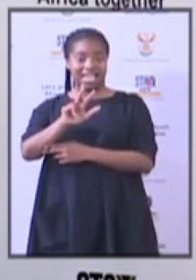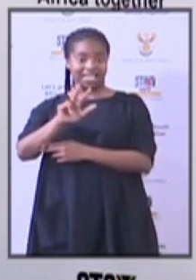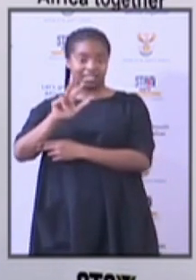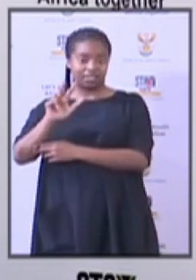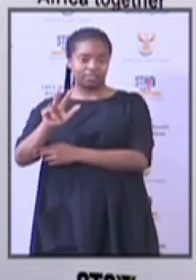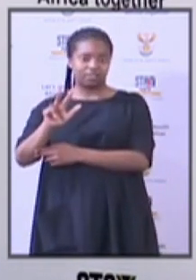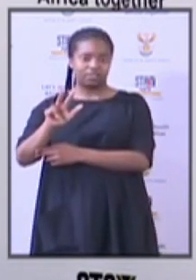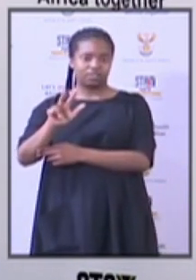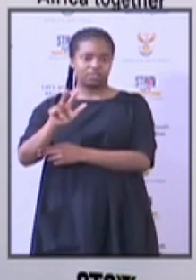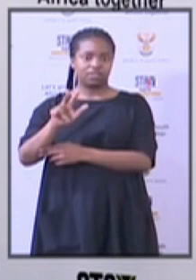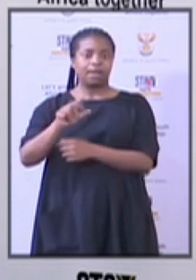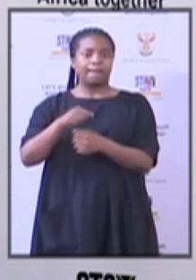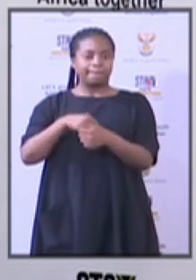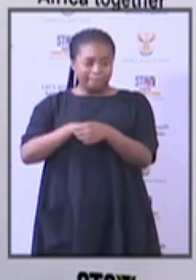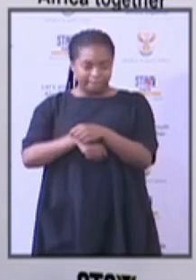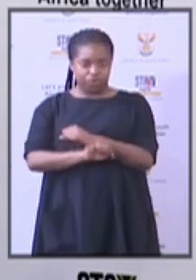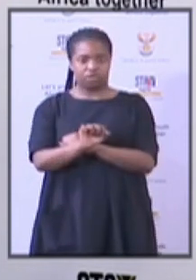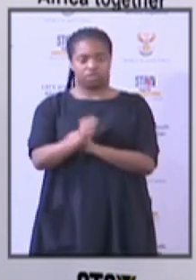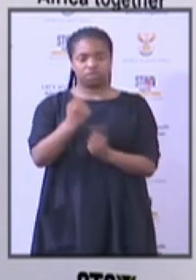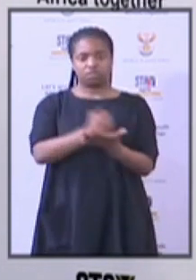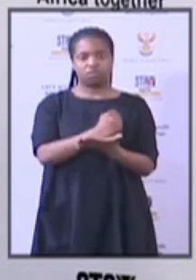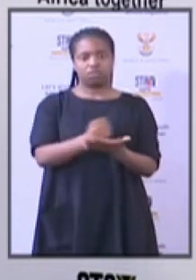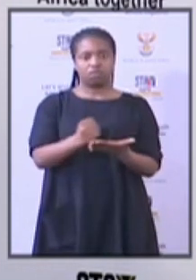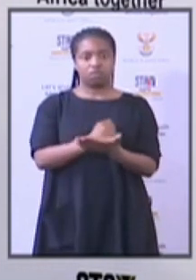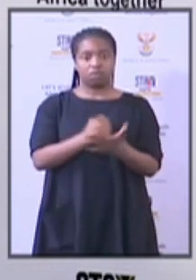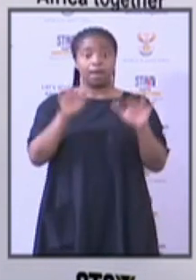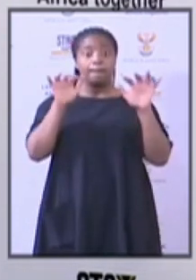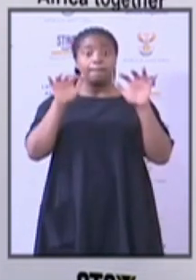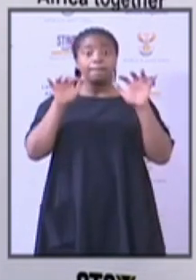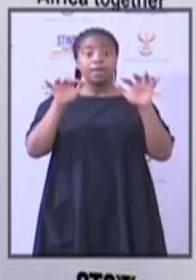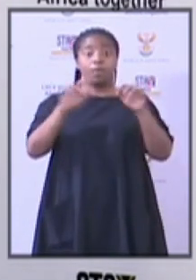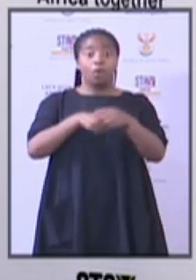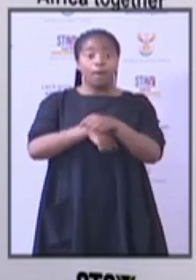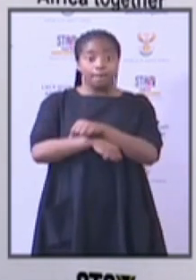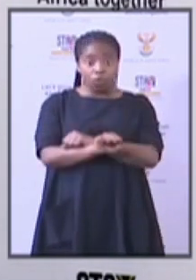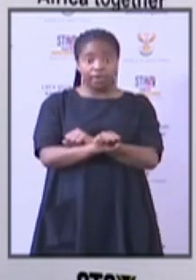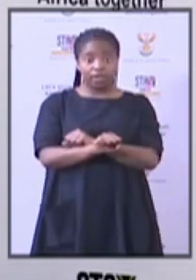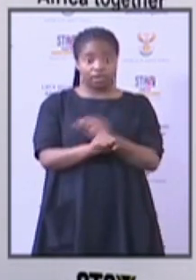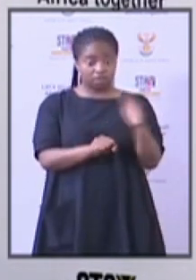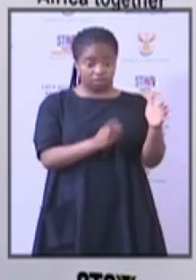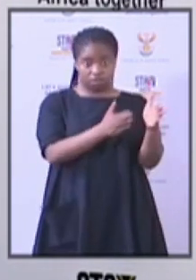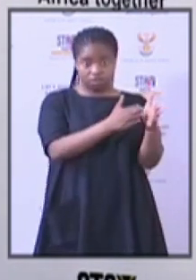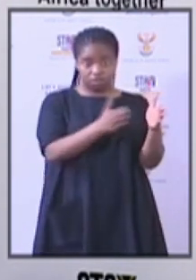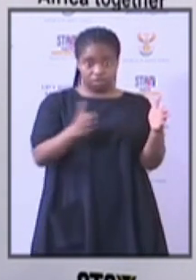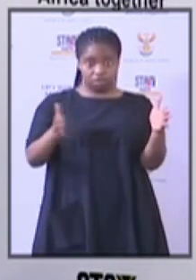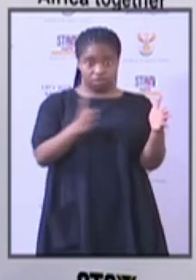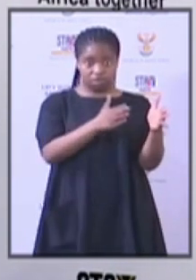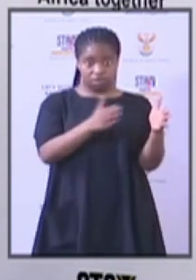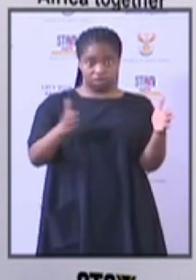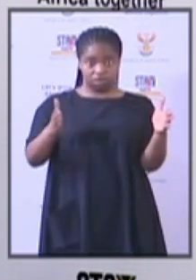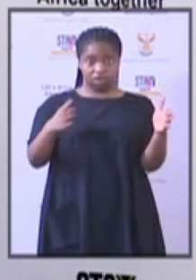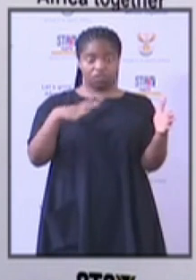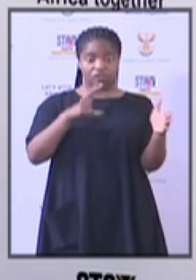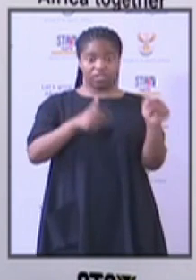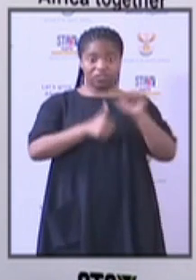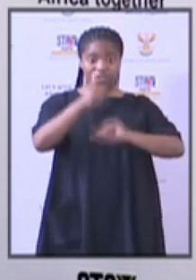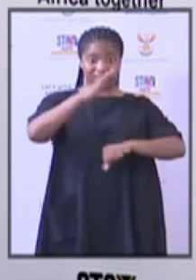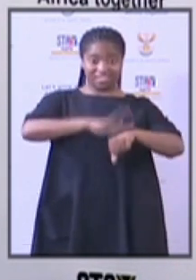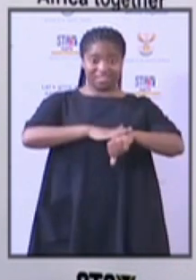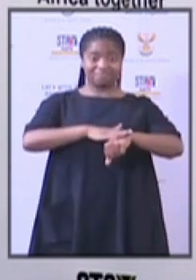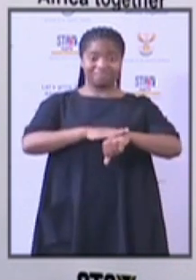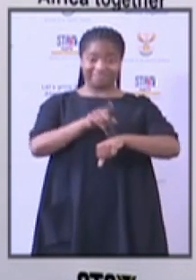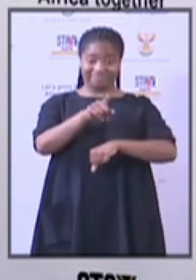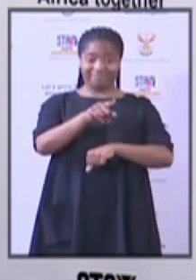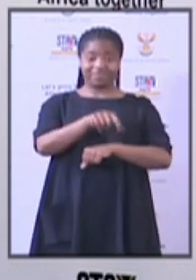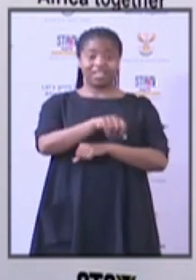366,988 births. That means people who were born and taking a birth certificate for the first time